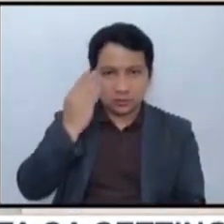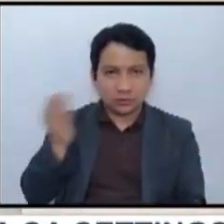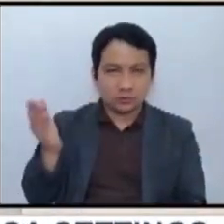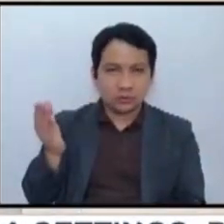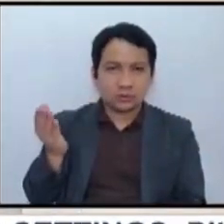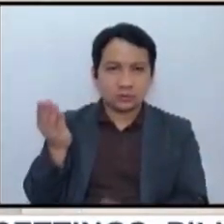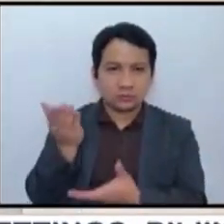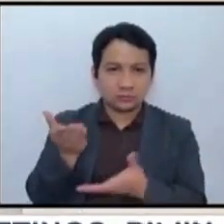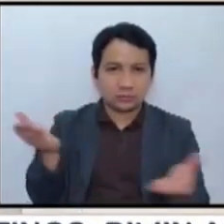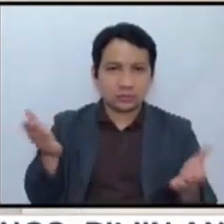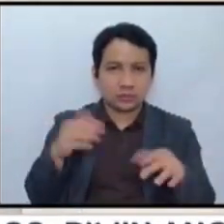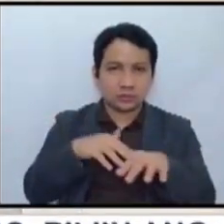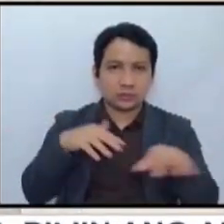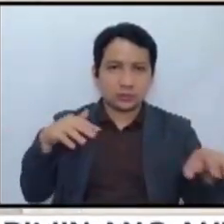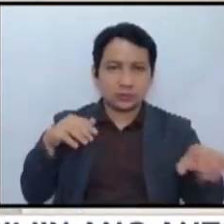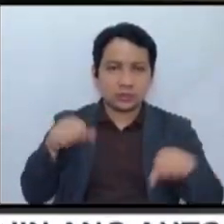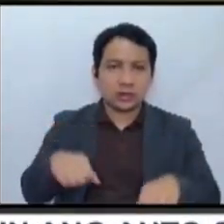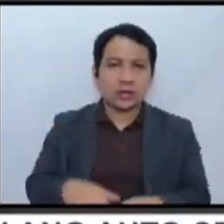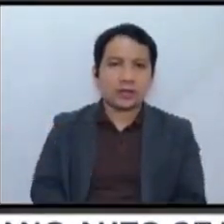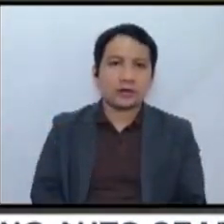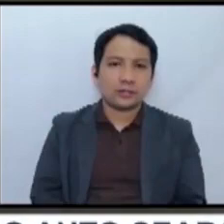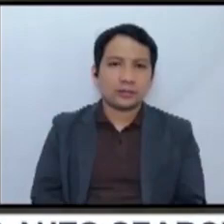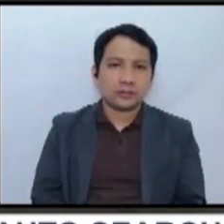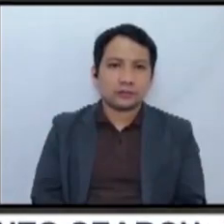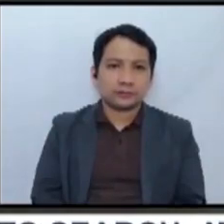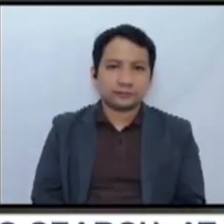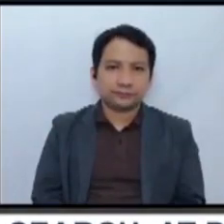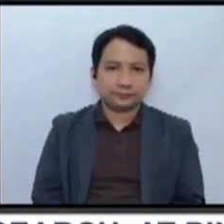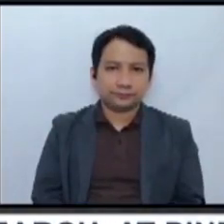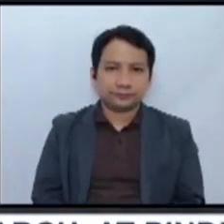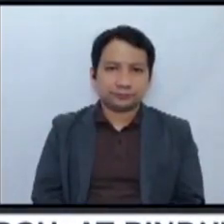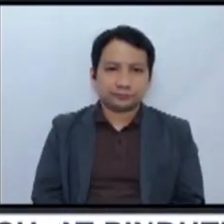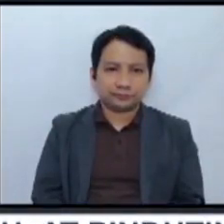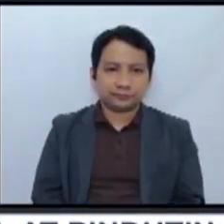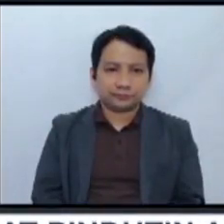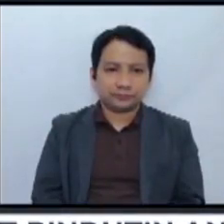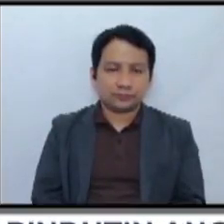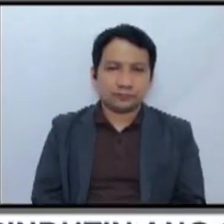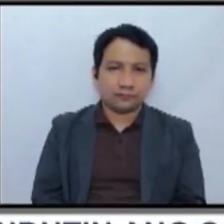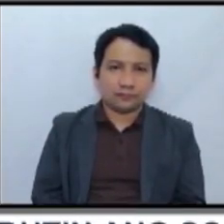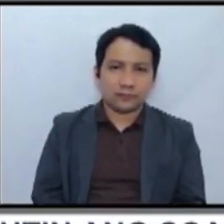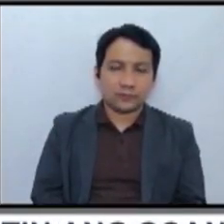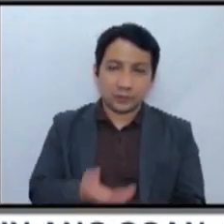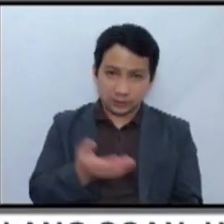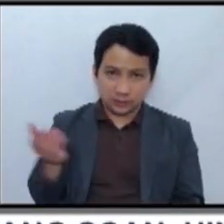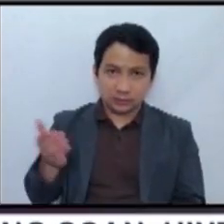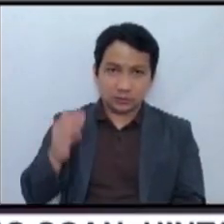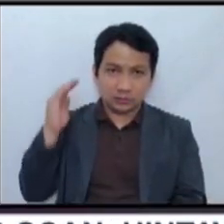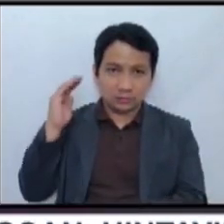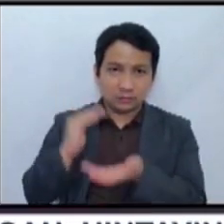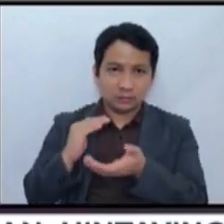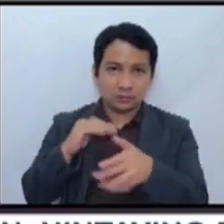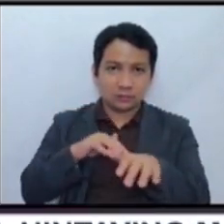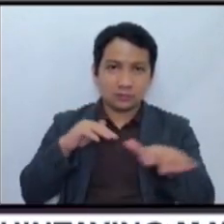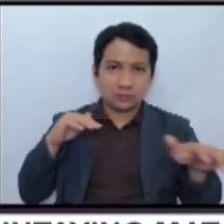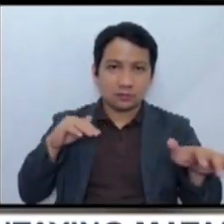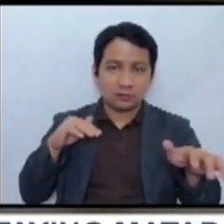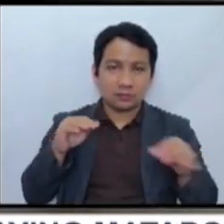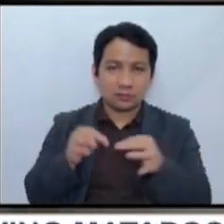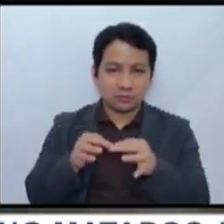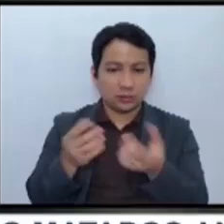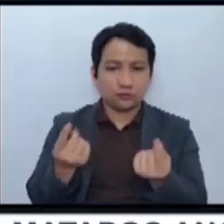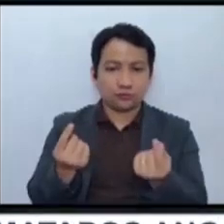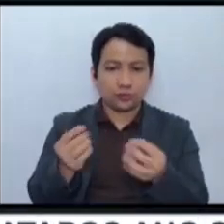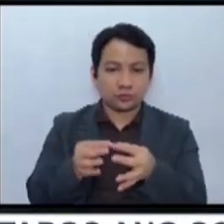mabigat na trapiko sa Metro Manila. To address traffic congestion in Metro Manila, we will expand and extend routes